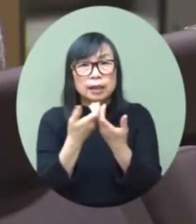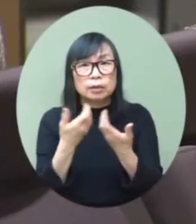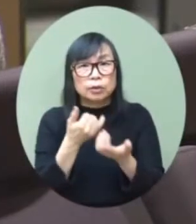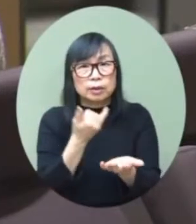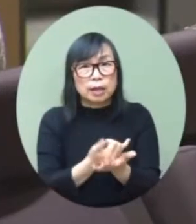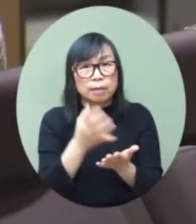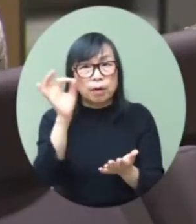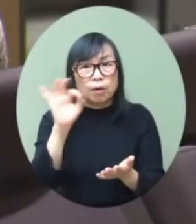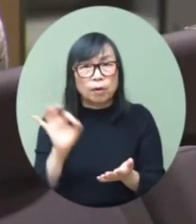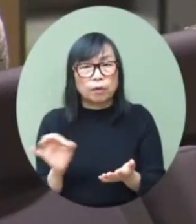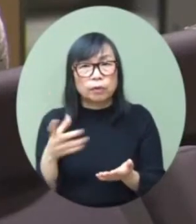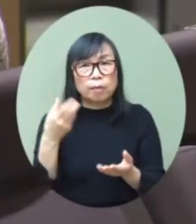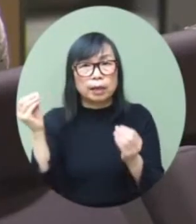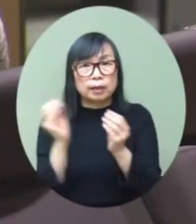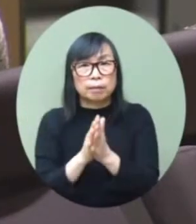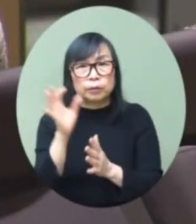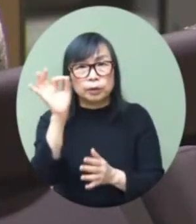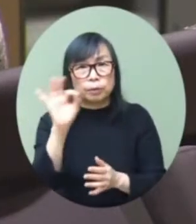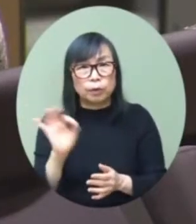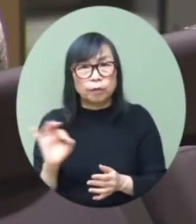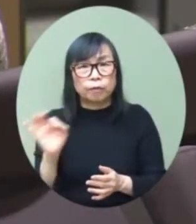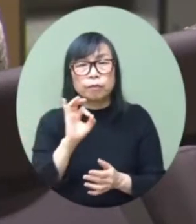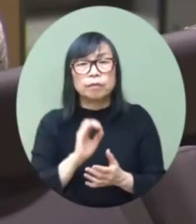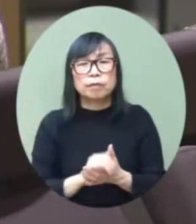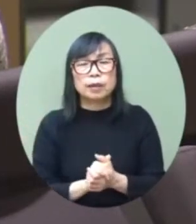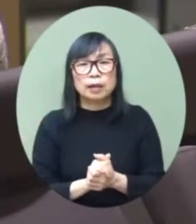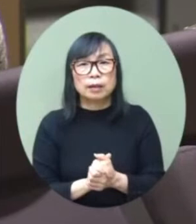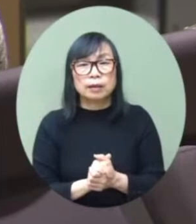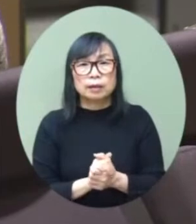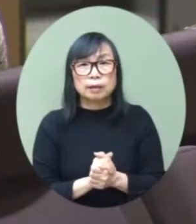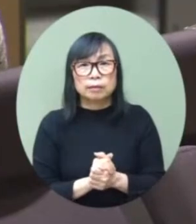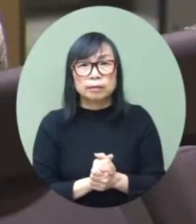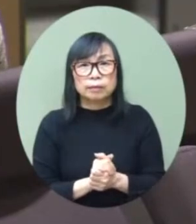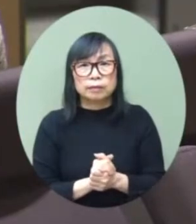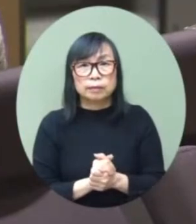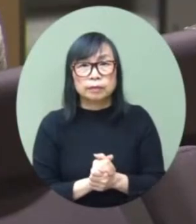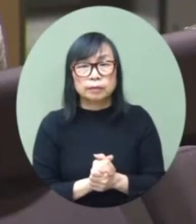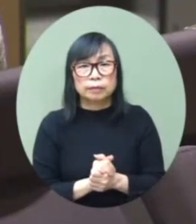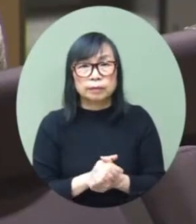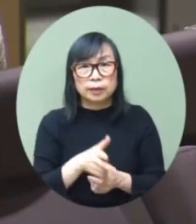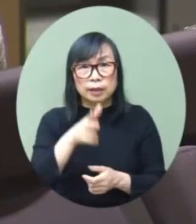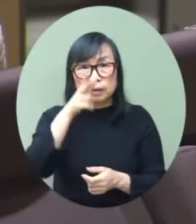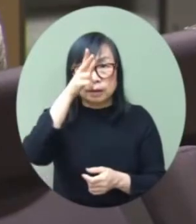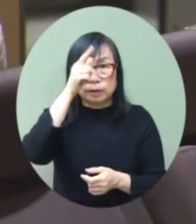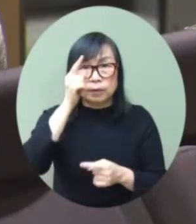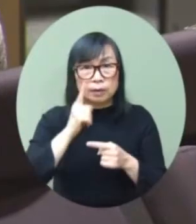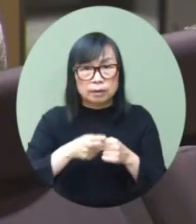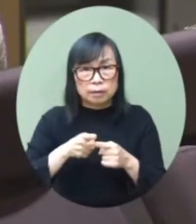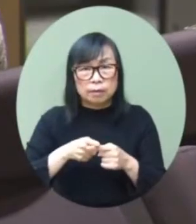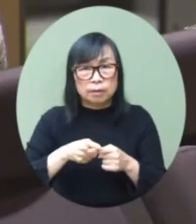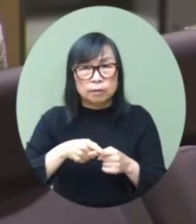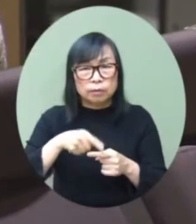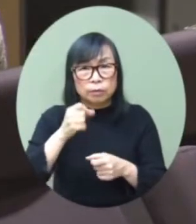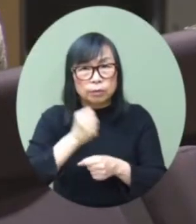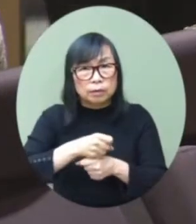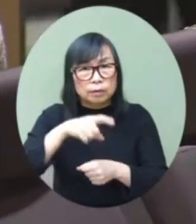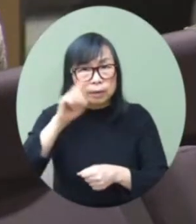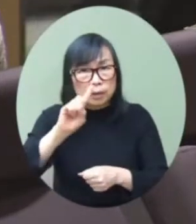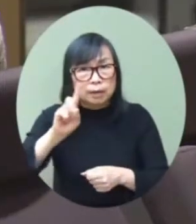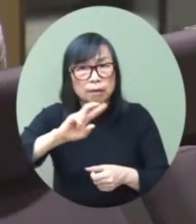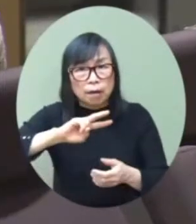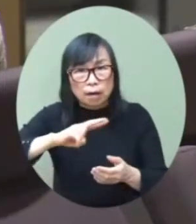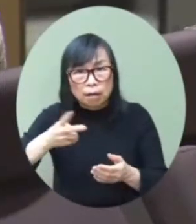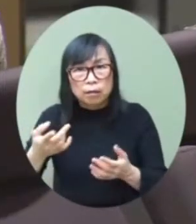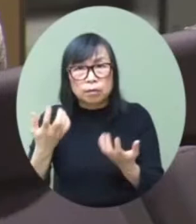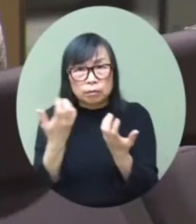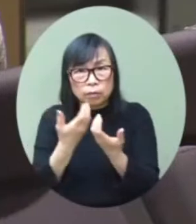infection. What exactly would the government do to, adjust the statistic if you